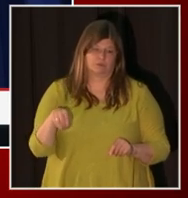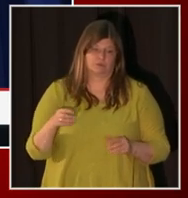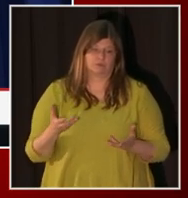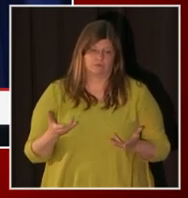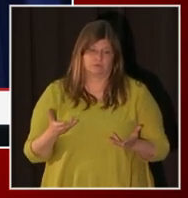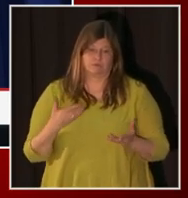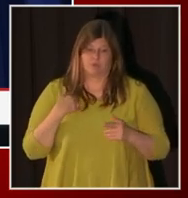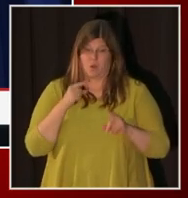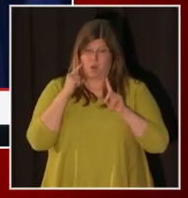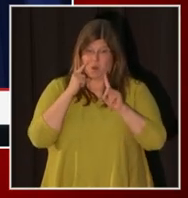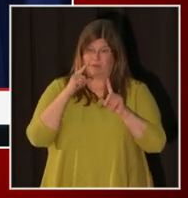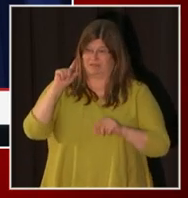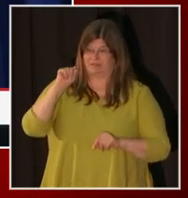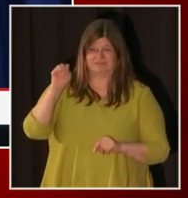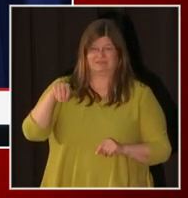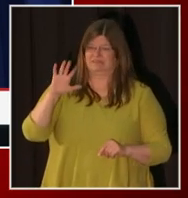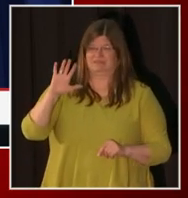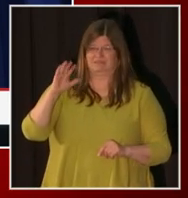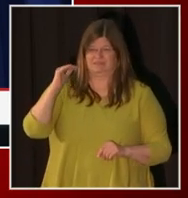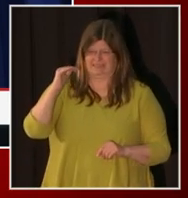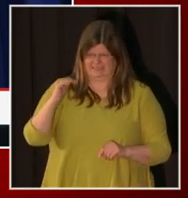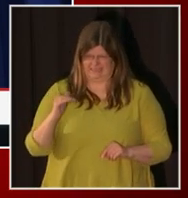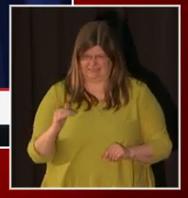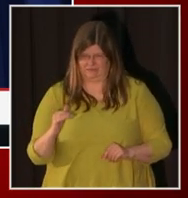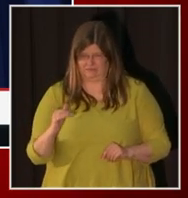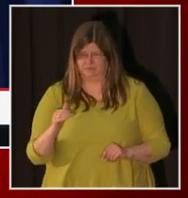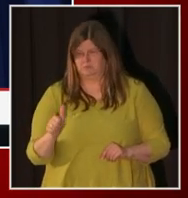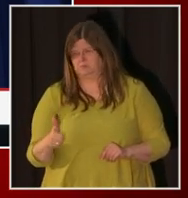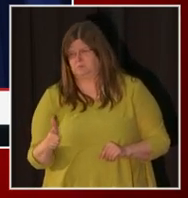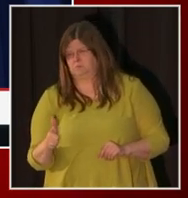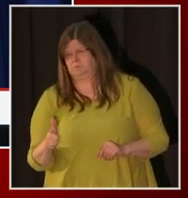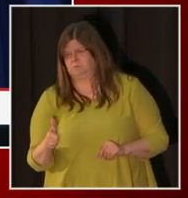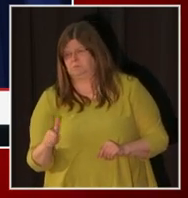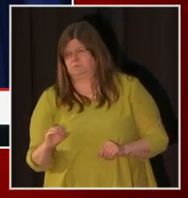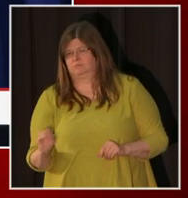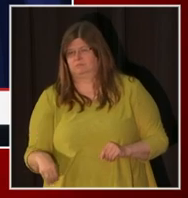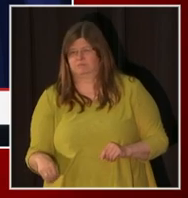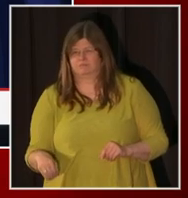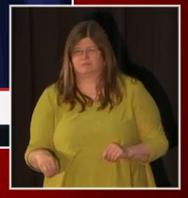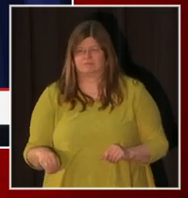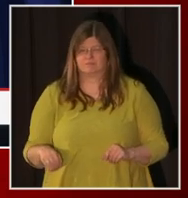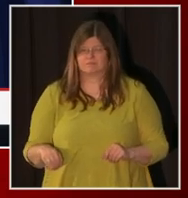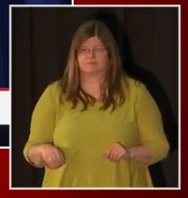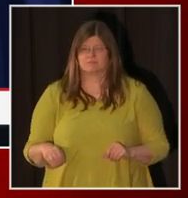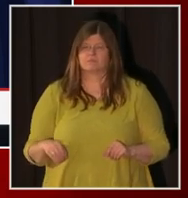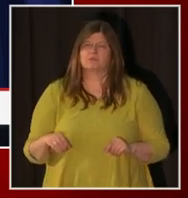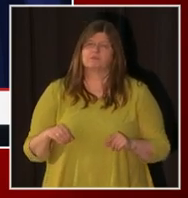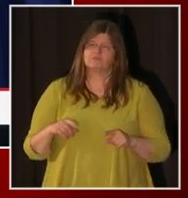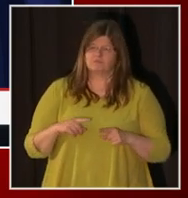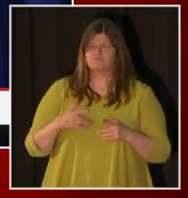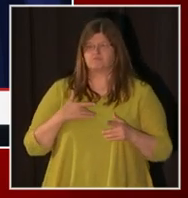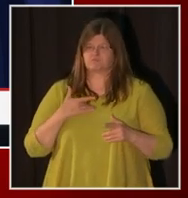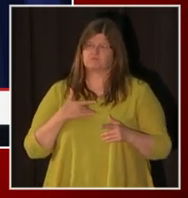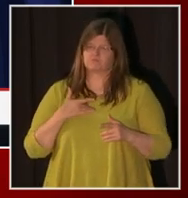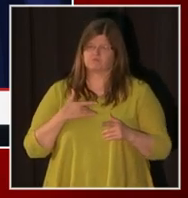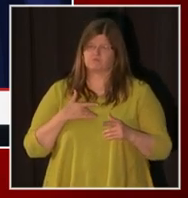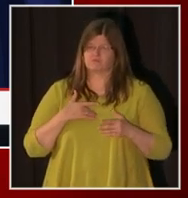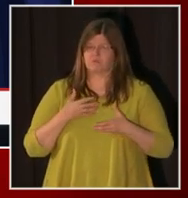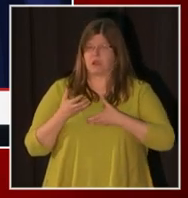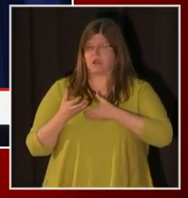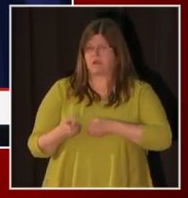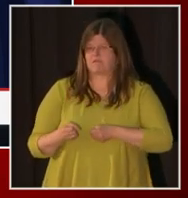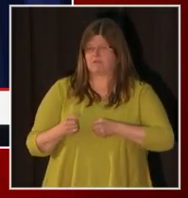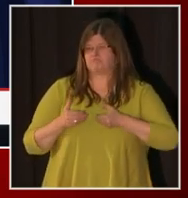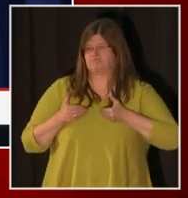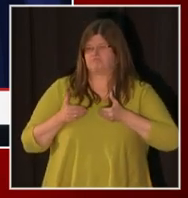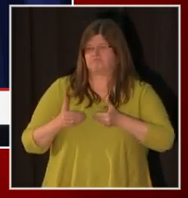go down to around 10% to be able to have a good indicator of where we are. But again, it's